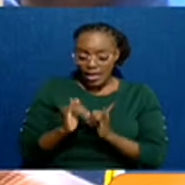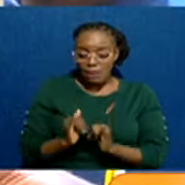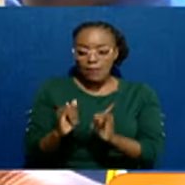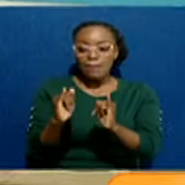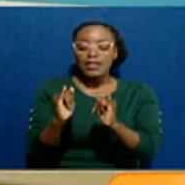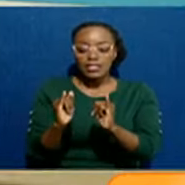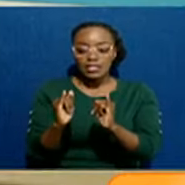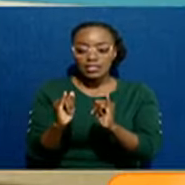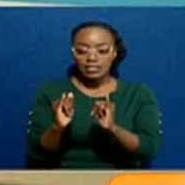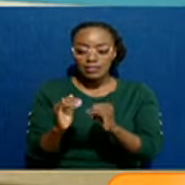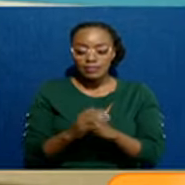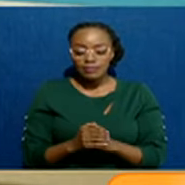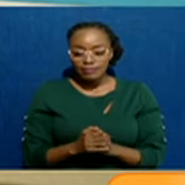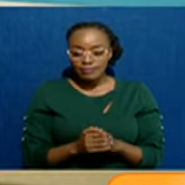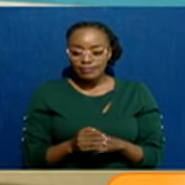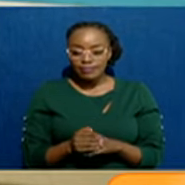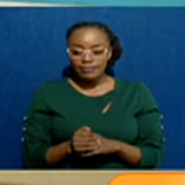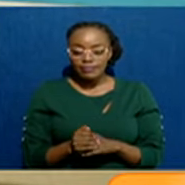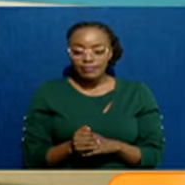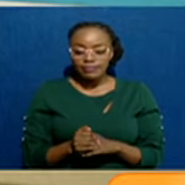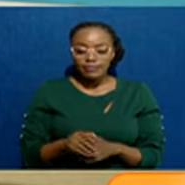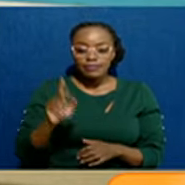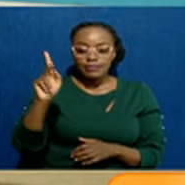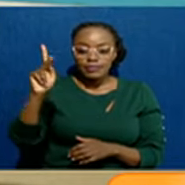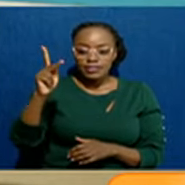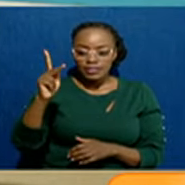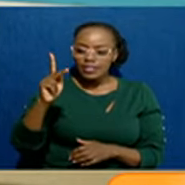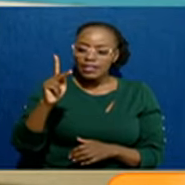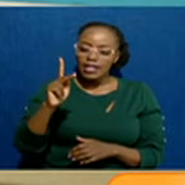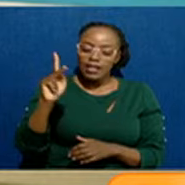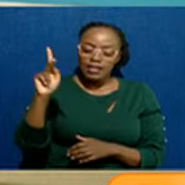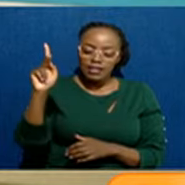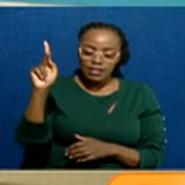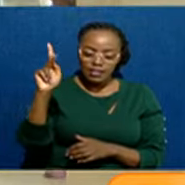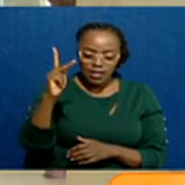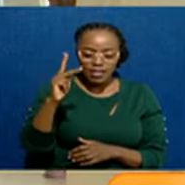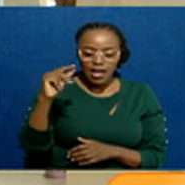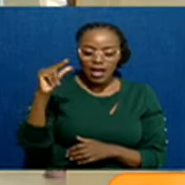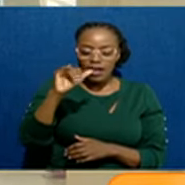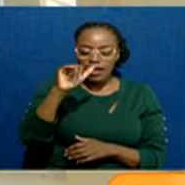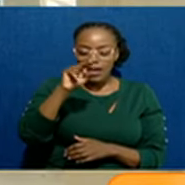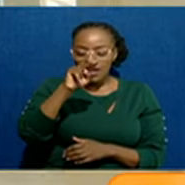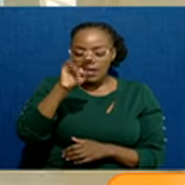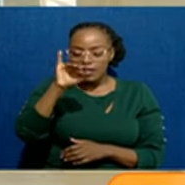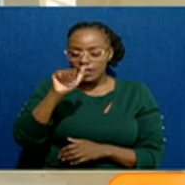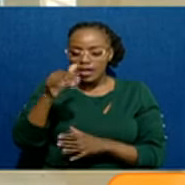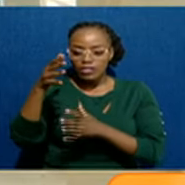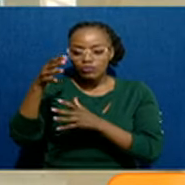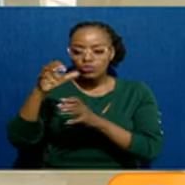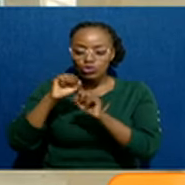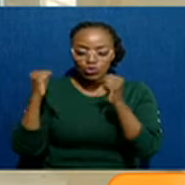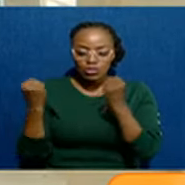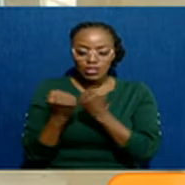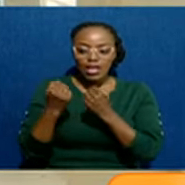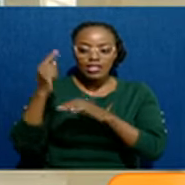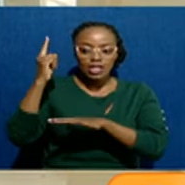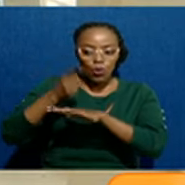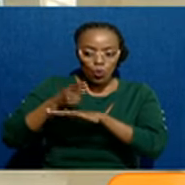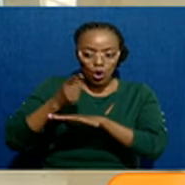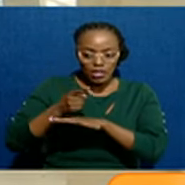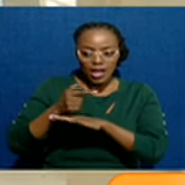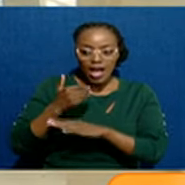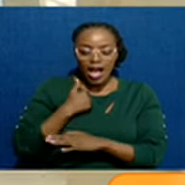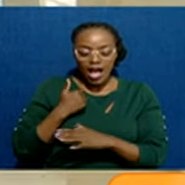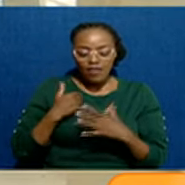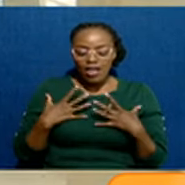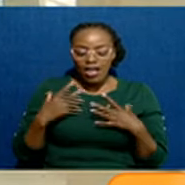implemented. The Kenya Obstetrical and Gynecological Society has warned of a looming